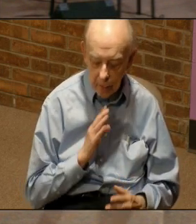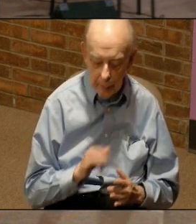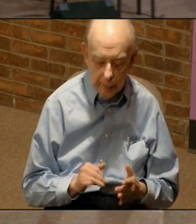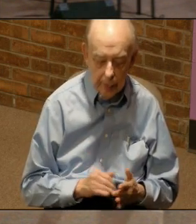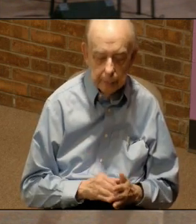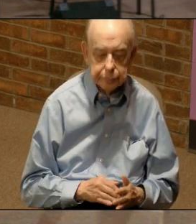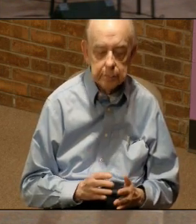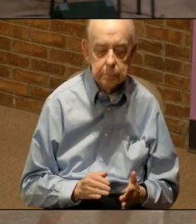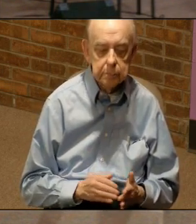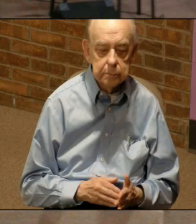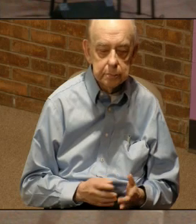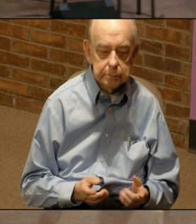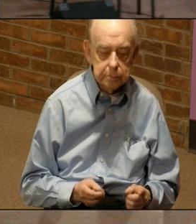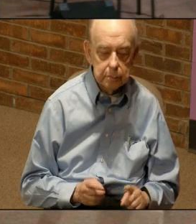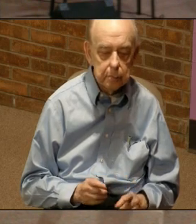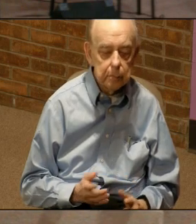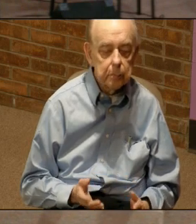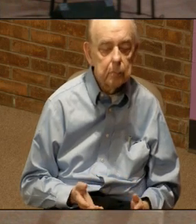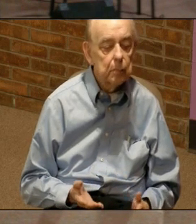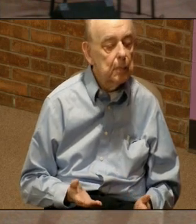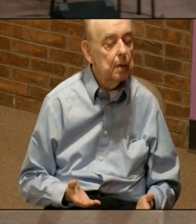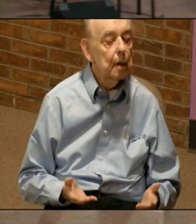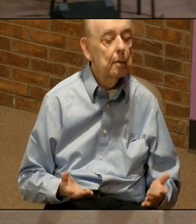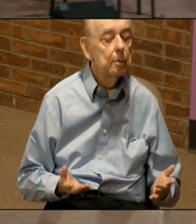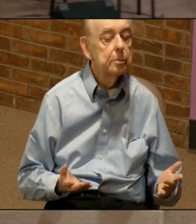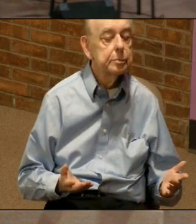And again, this happened when?